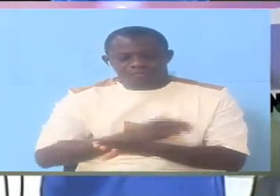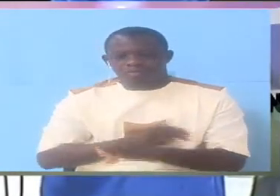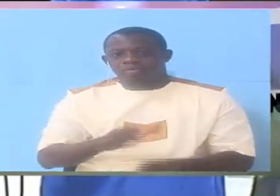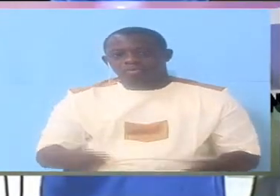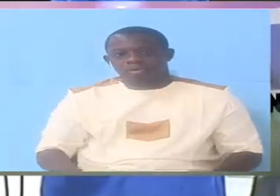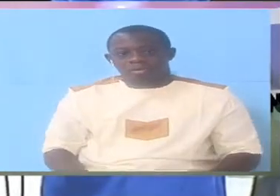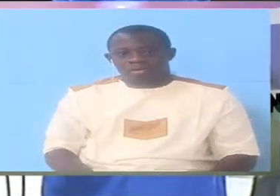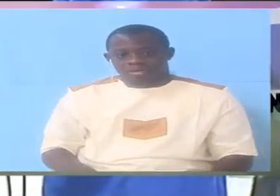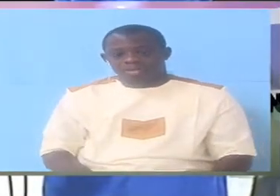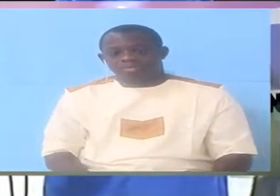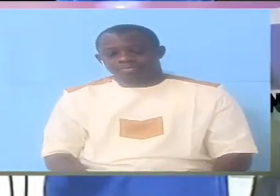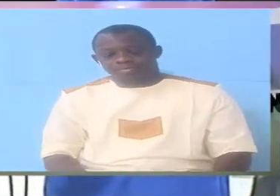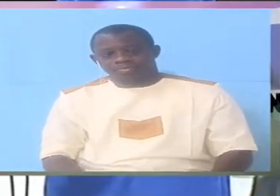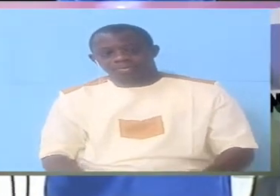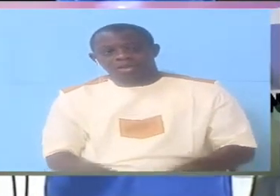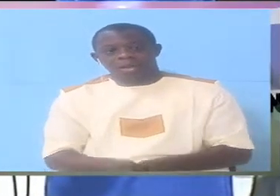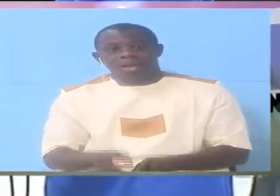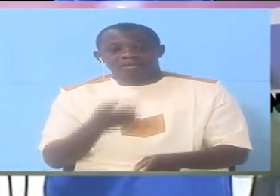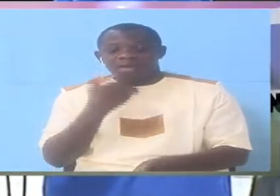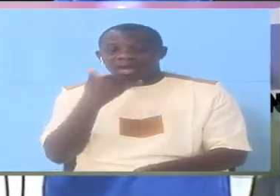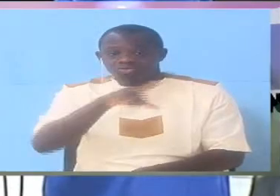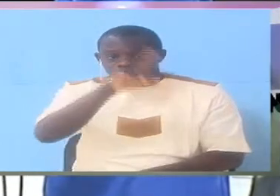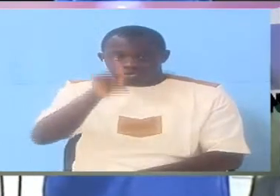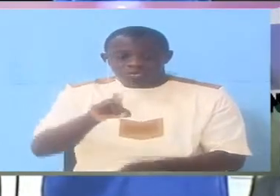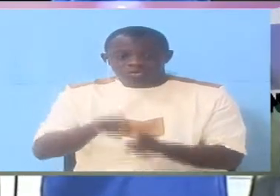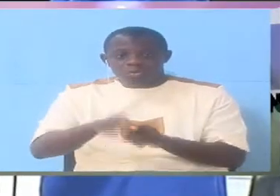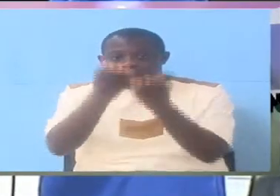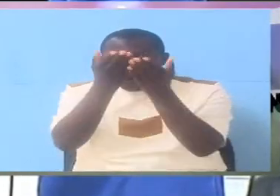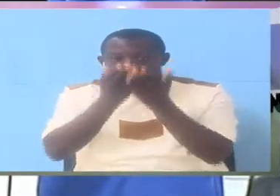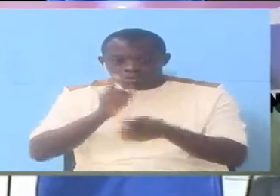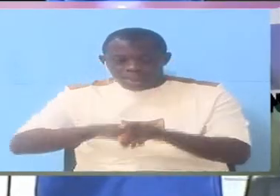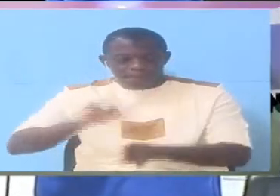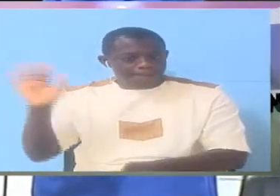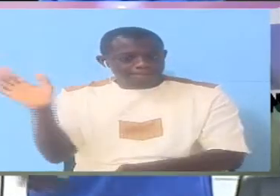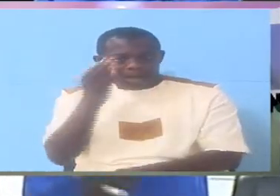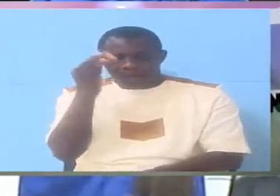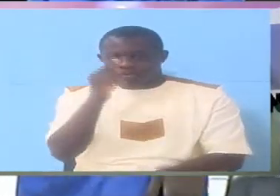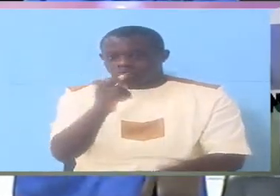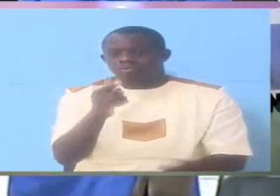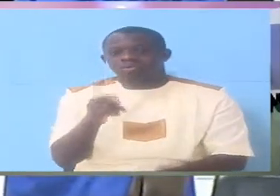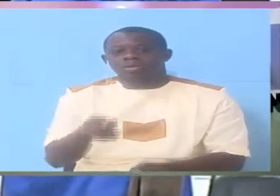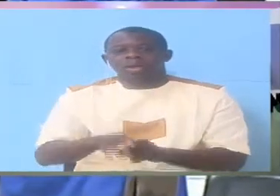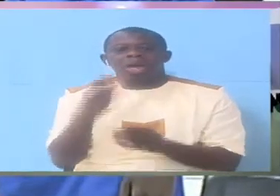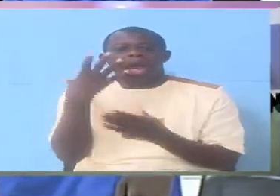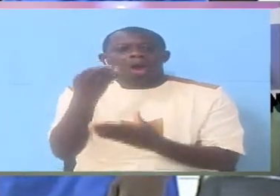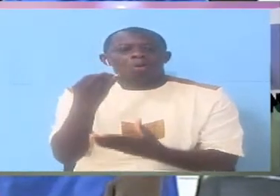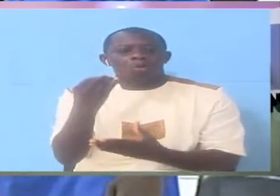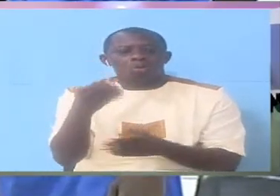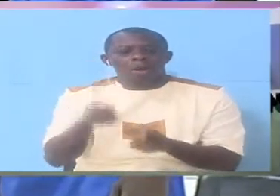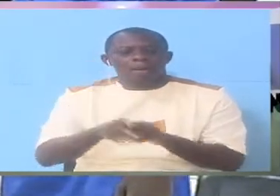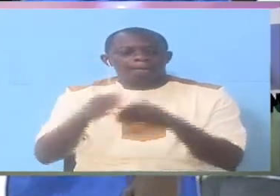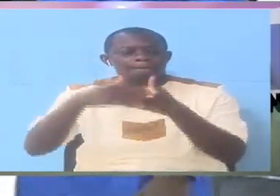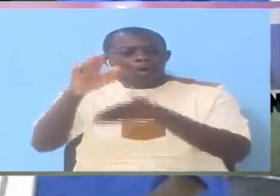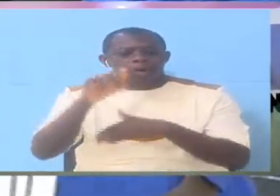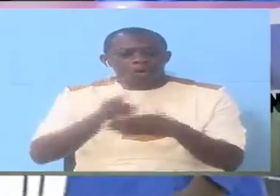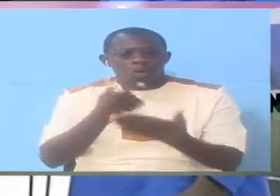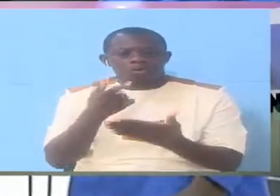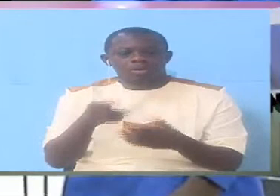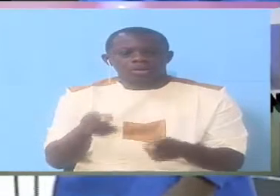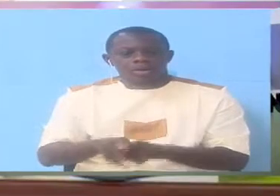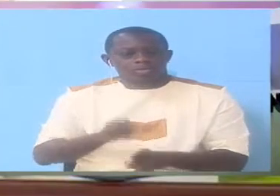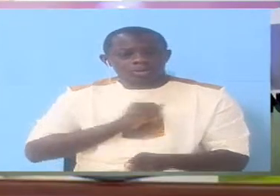you waste some time, if you waste time, he slaps you. Yes. How hard? He